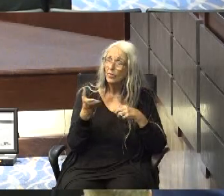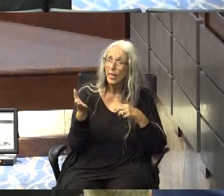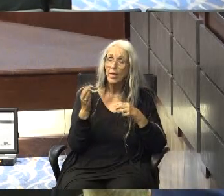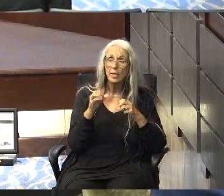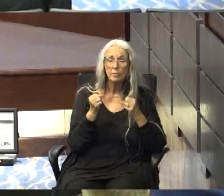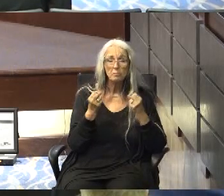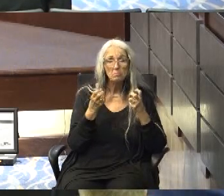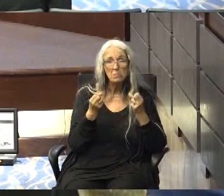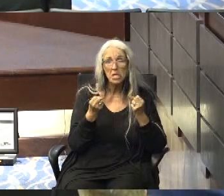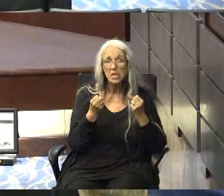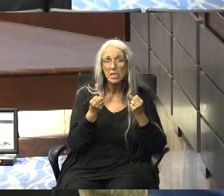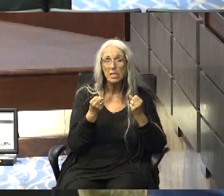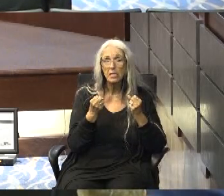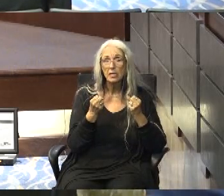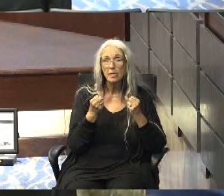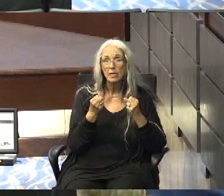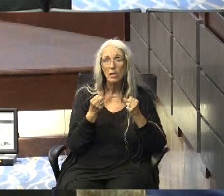many